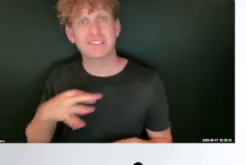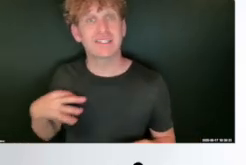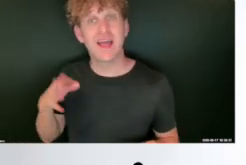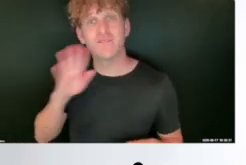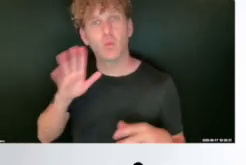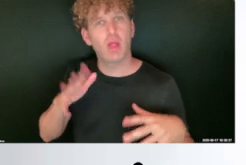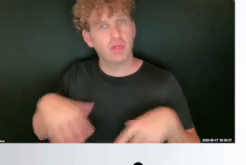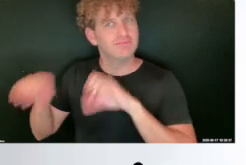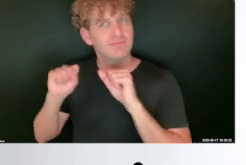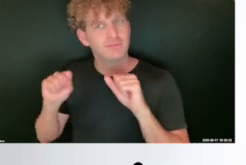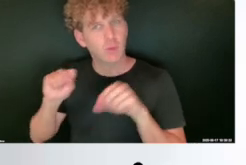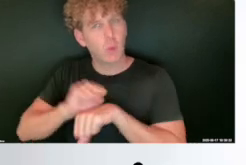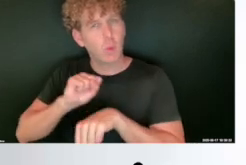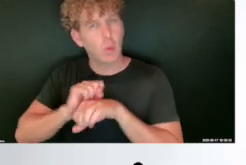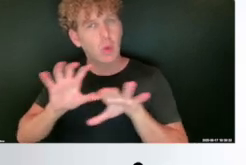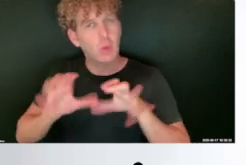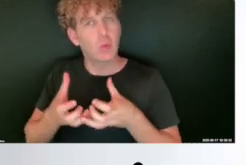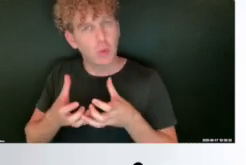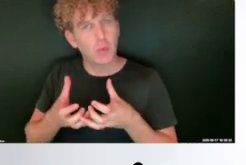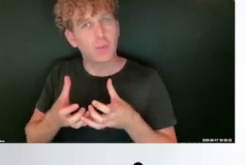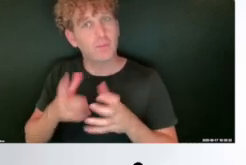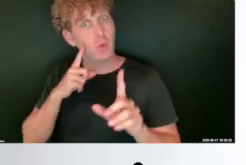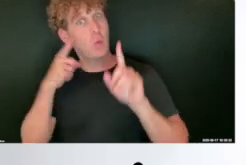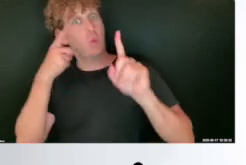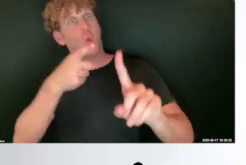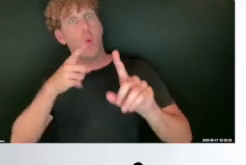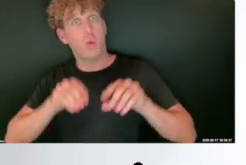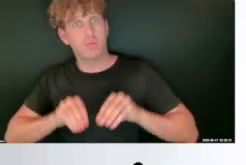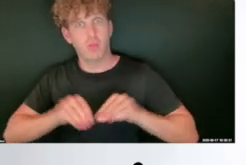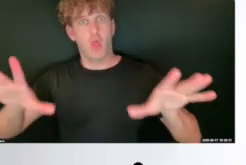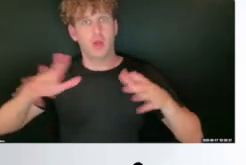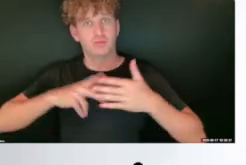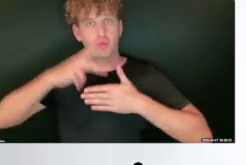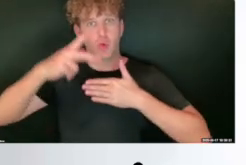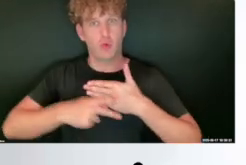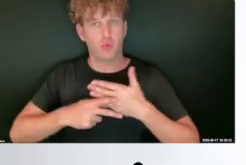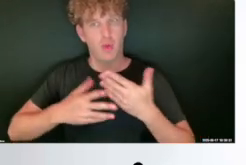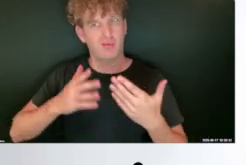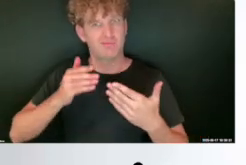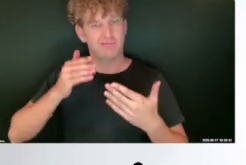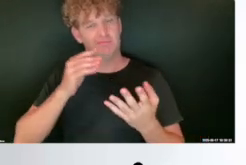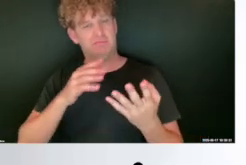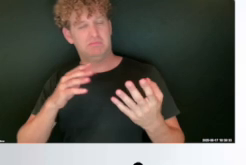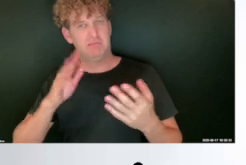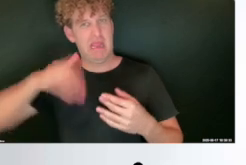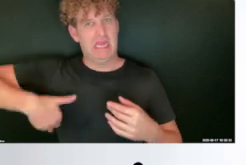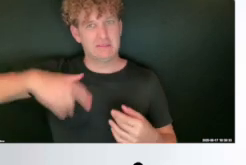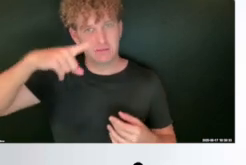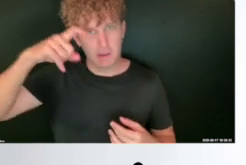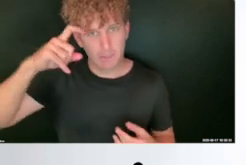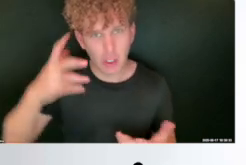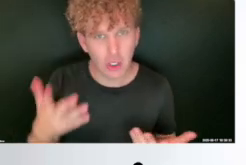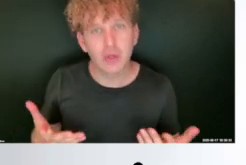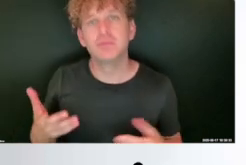Thank you, Michael. Let's see if we have any questions. We may only be able to take 1 or 2 questions, but I'll